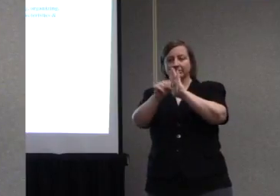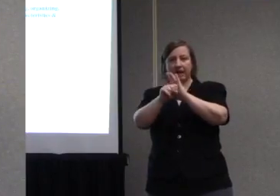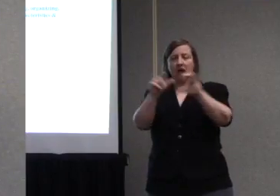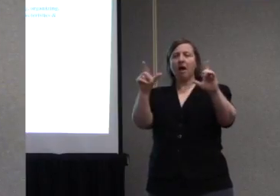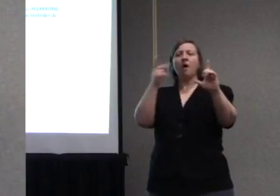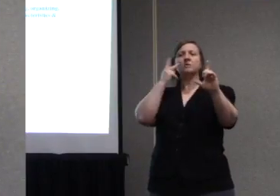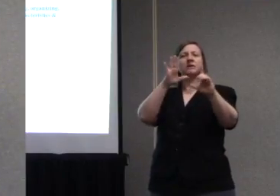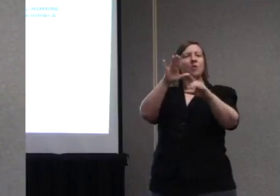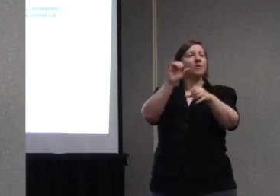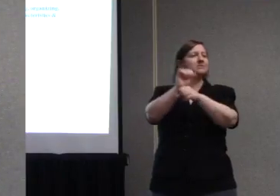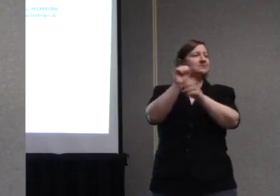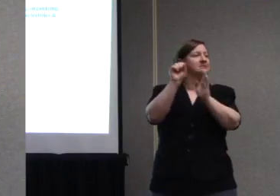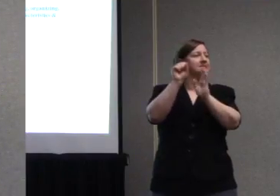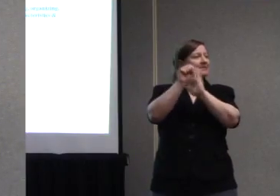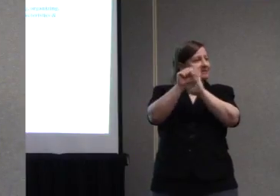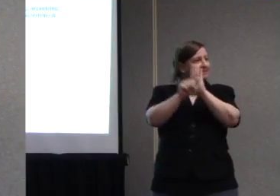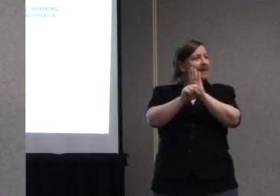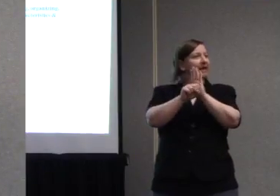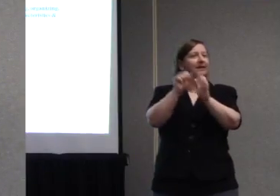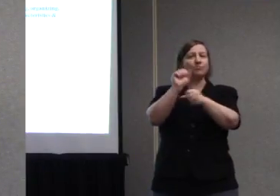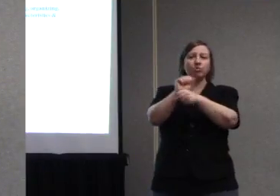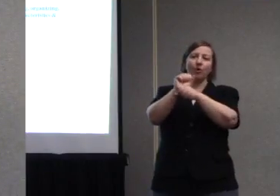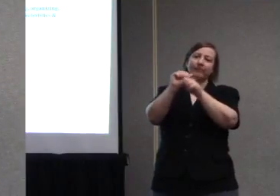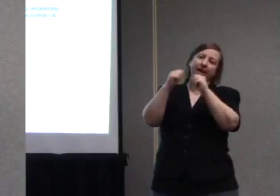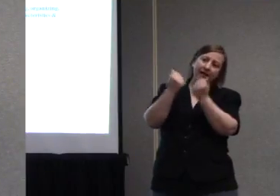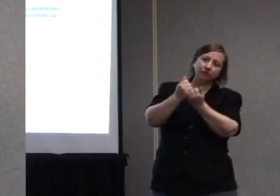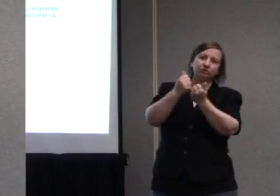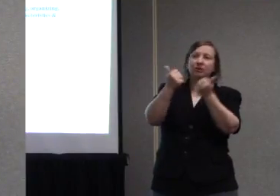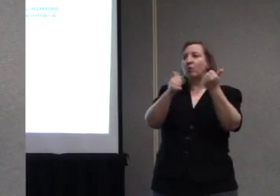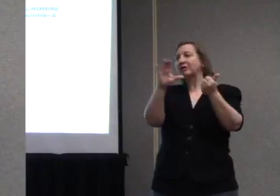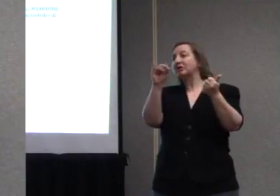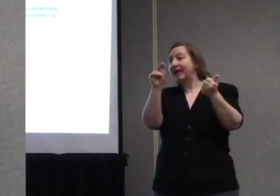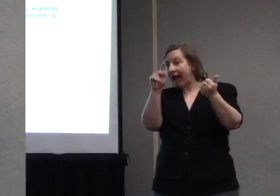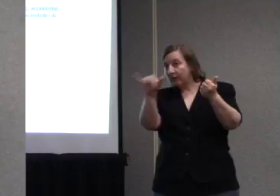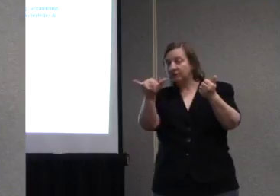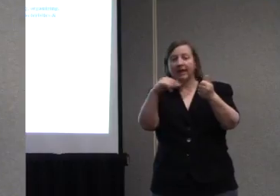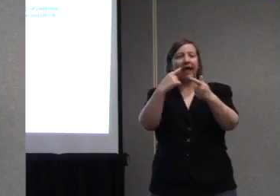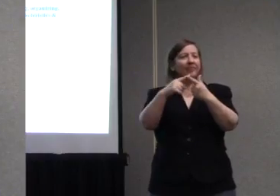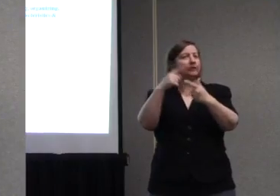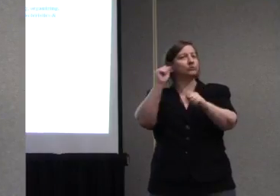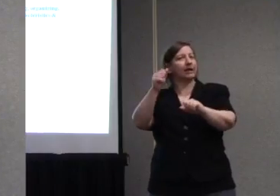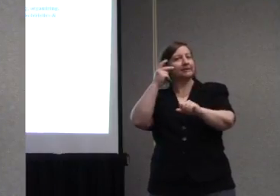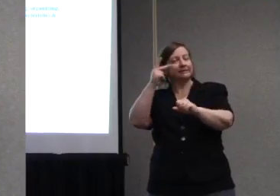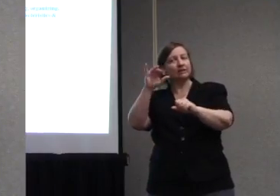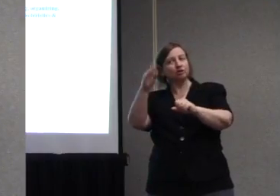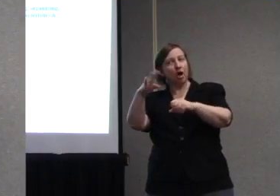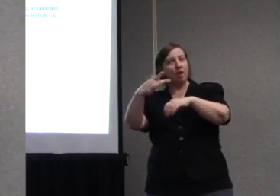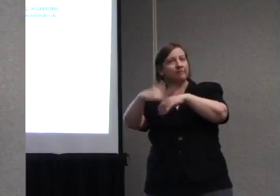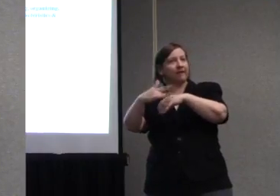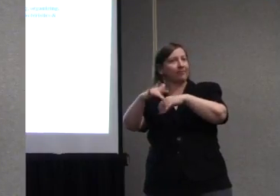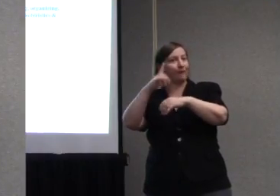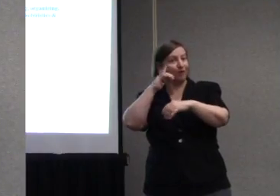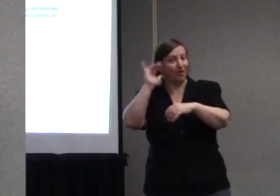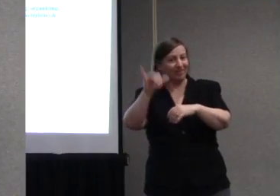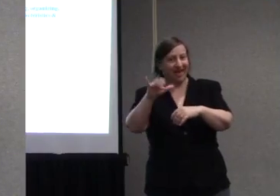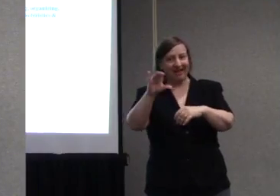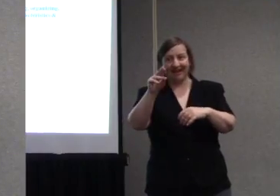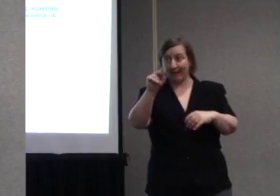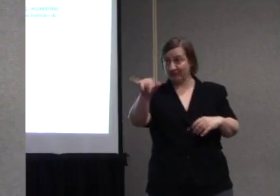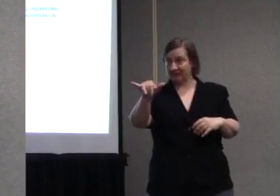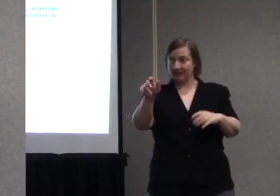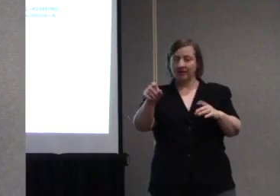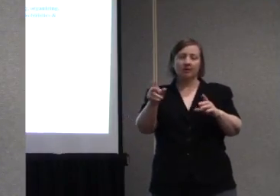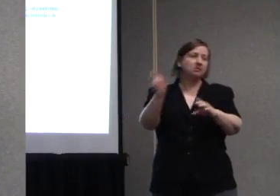your state, hooks you to your state employment agency, put in the county you're working in, and it takes you to job openings for that